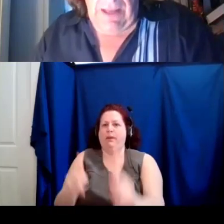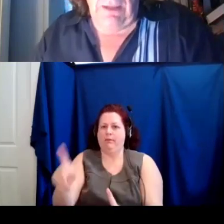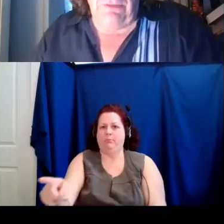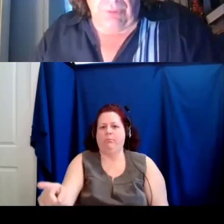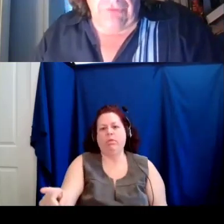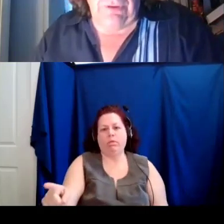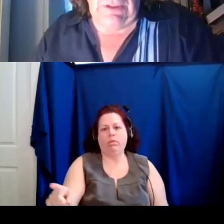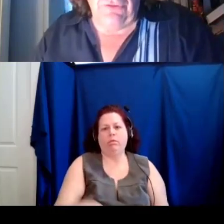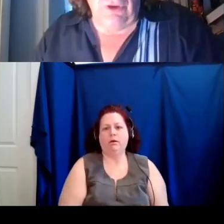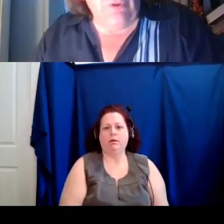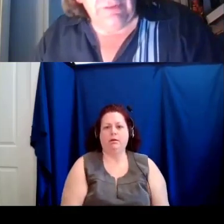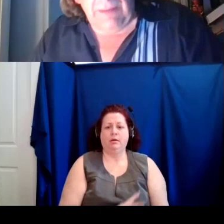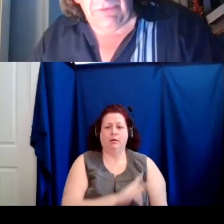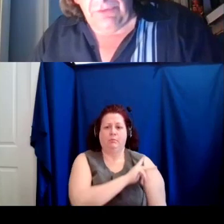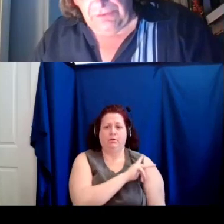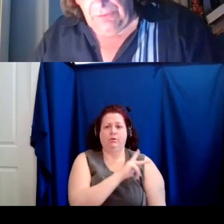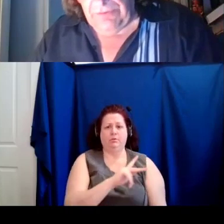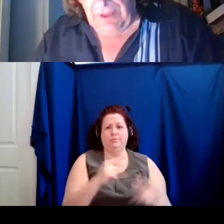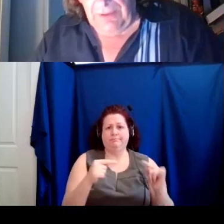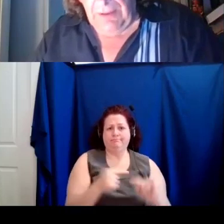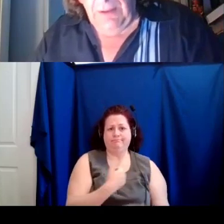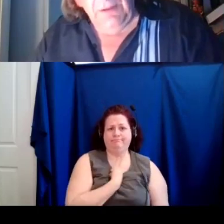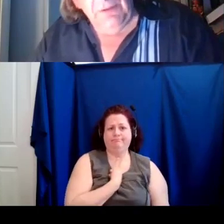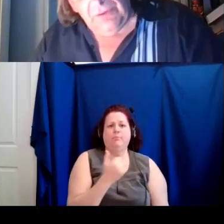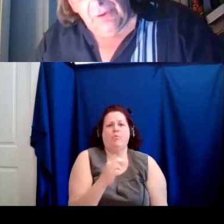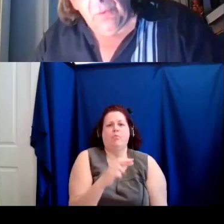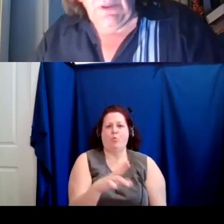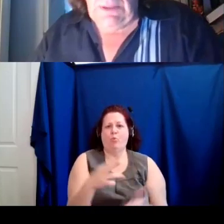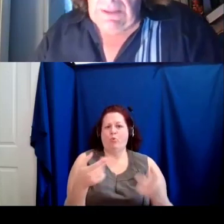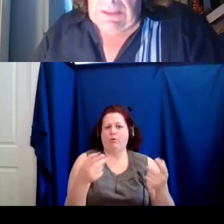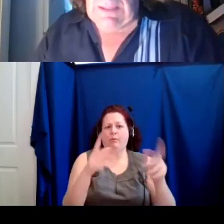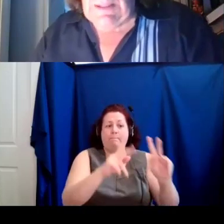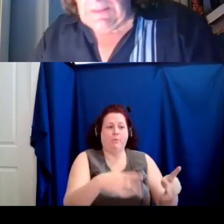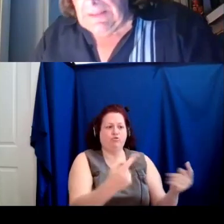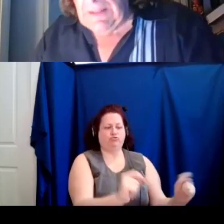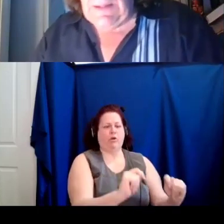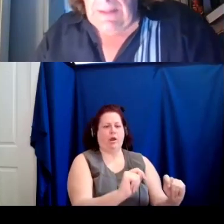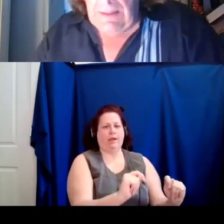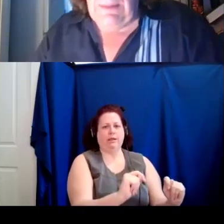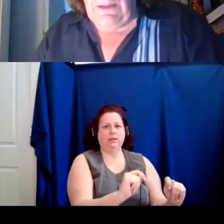extreme violence, personal injury, or attempted suicide. So,